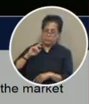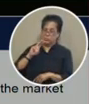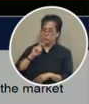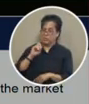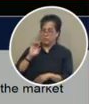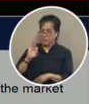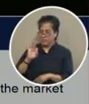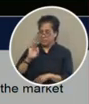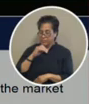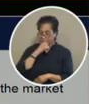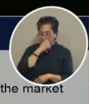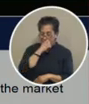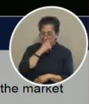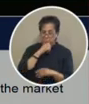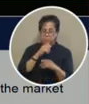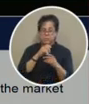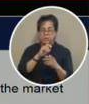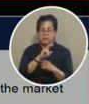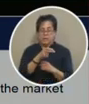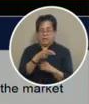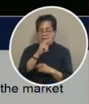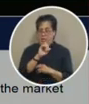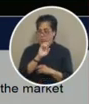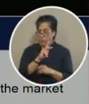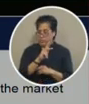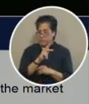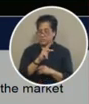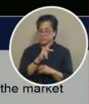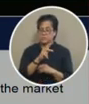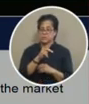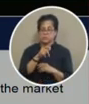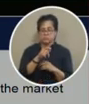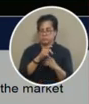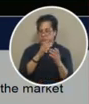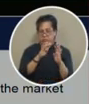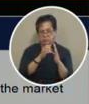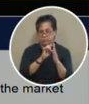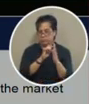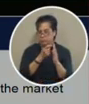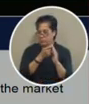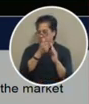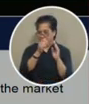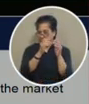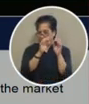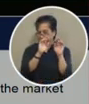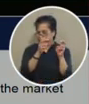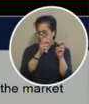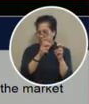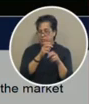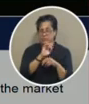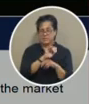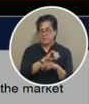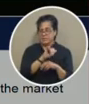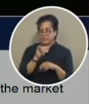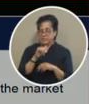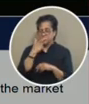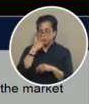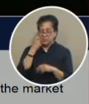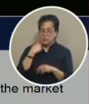then recently, we were removed from high risk category for HUD environmental compliance. That again, along the same lines, where we